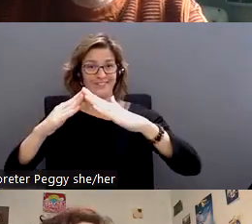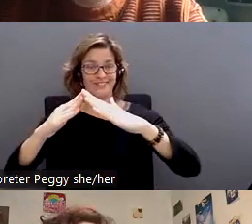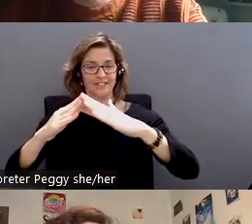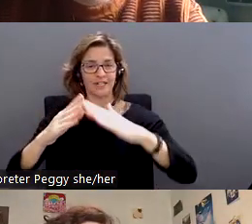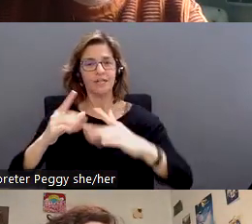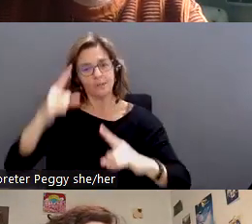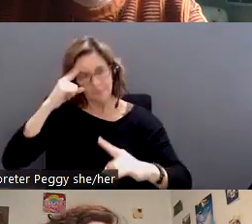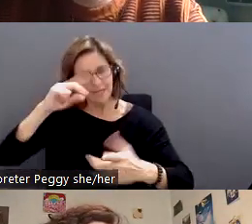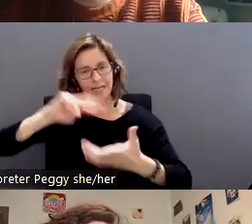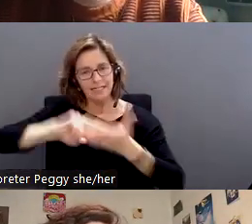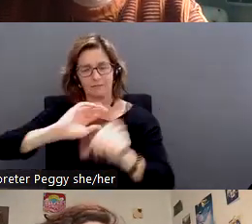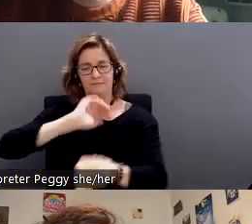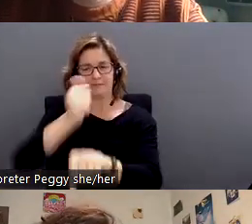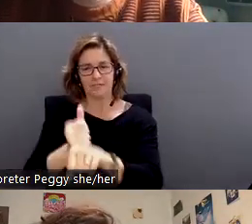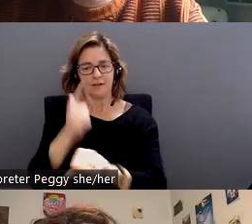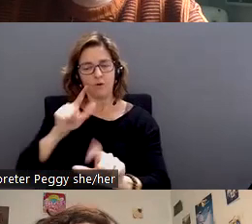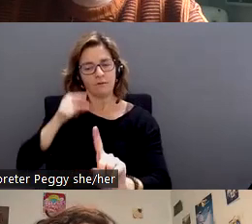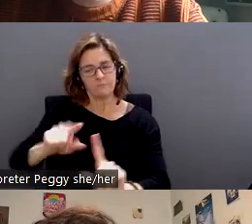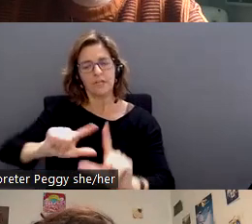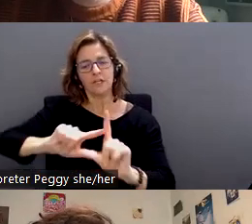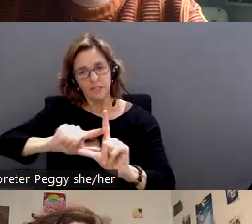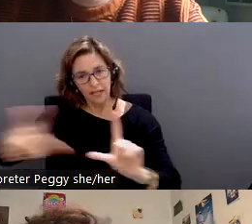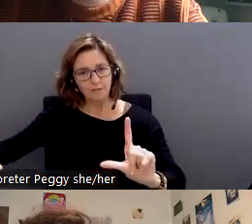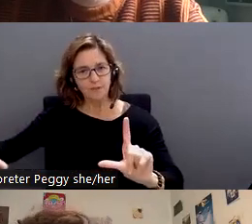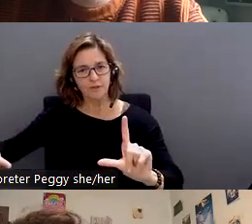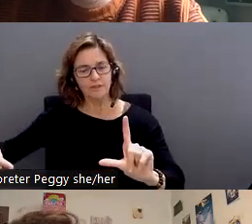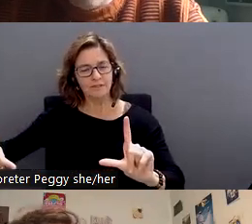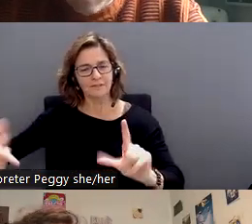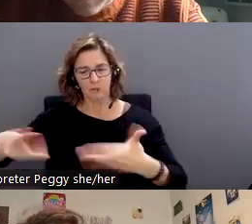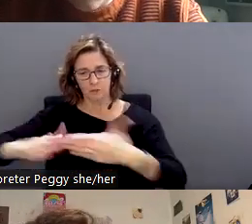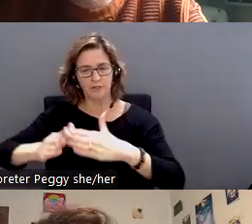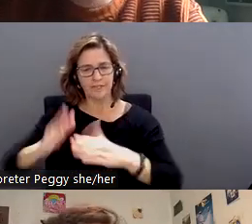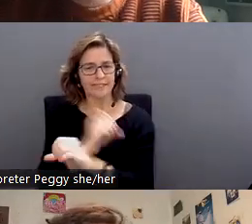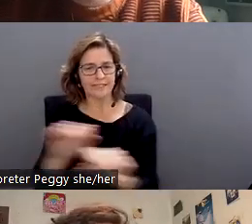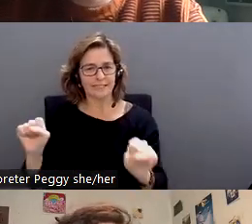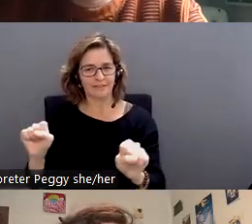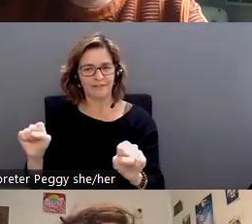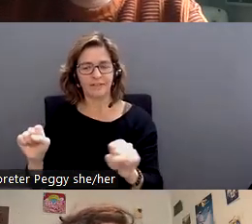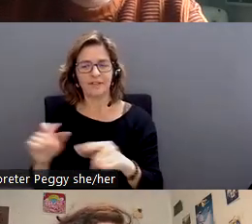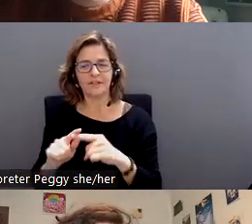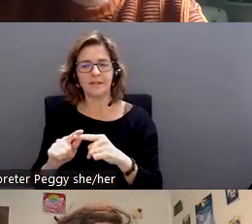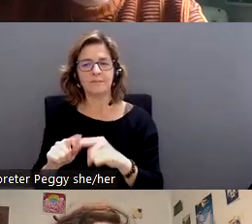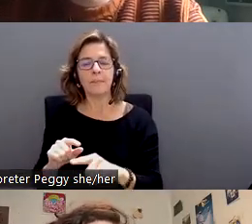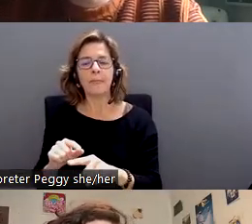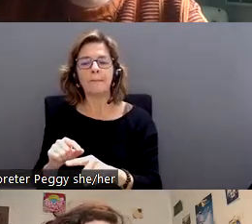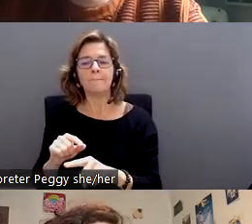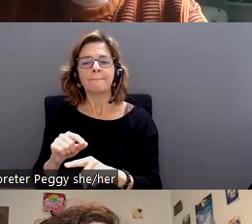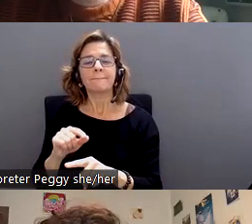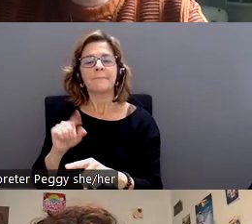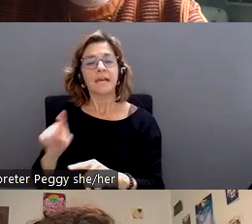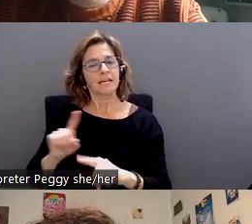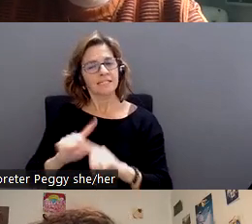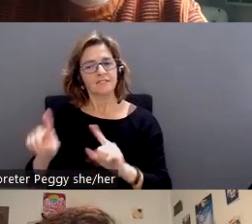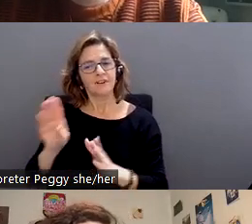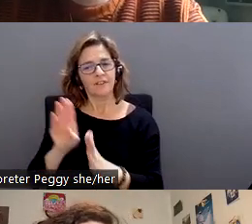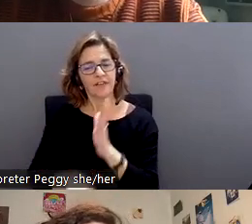around LGBTQ plus safety. I say that as opposed to 2SLGBTQ plus safety, because this is